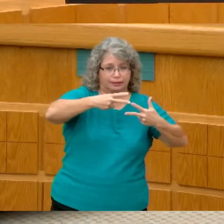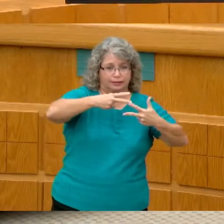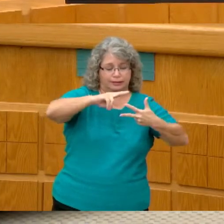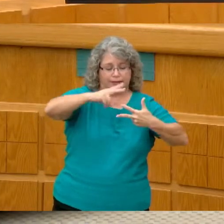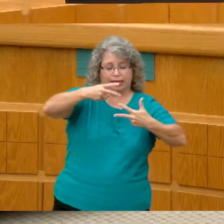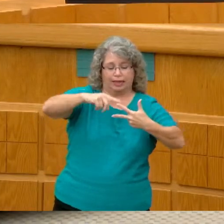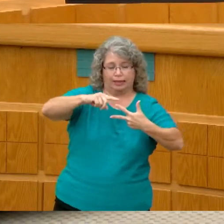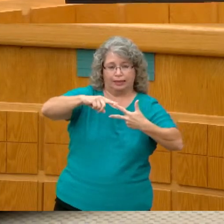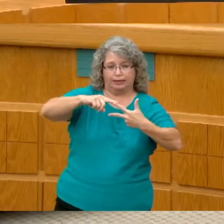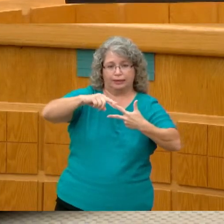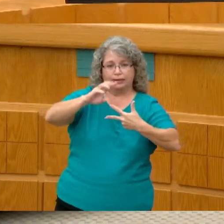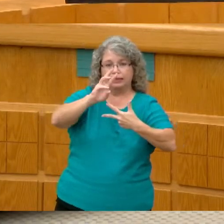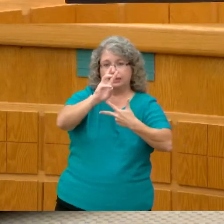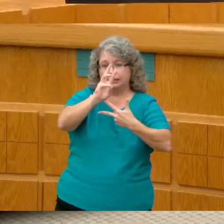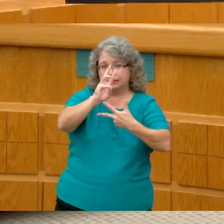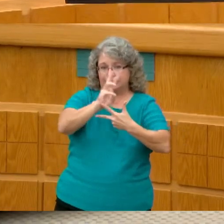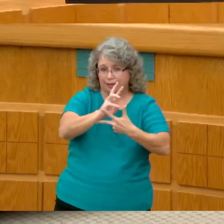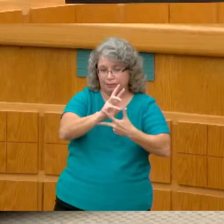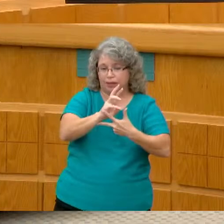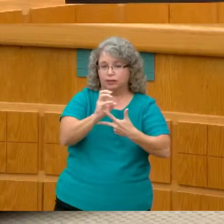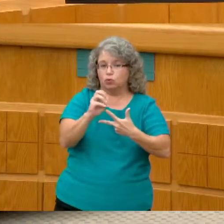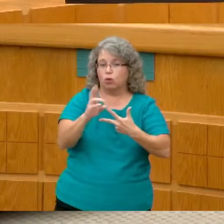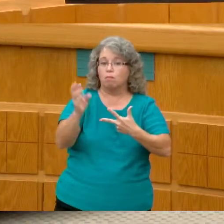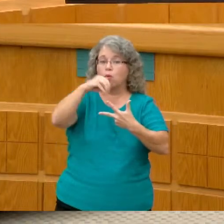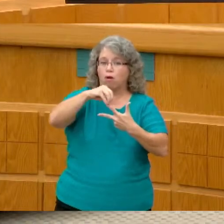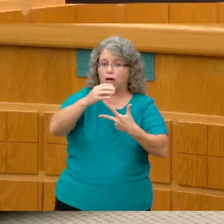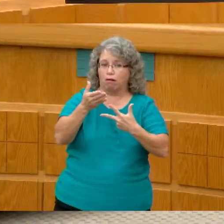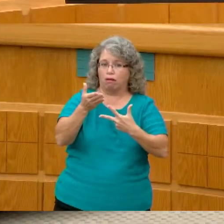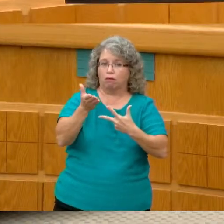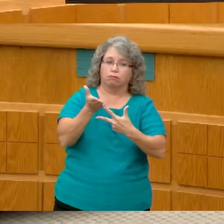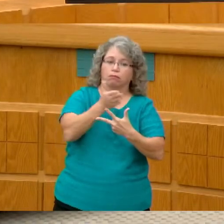their boosters. So that's the main effort we're trying to